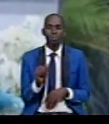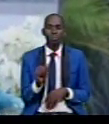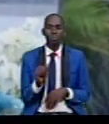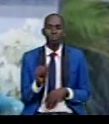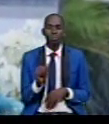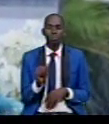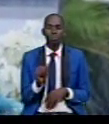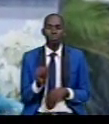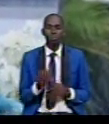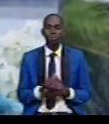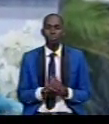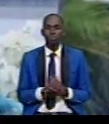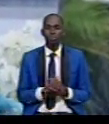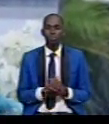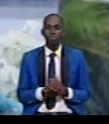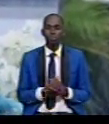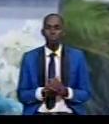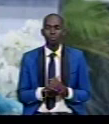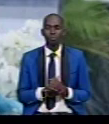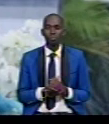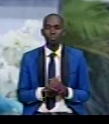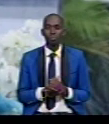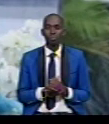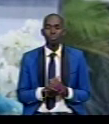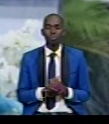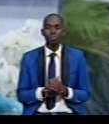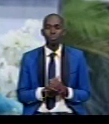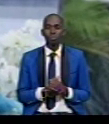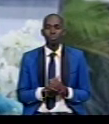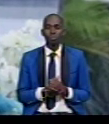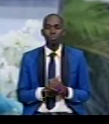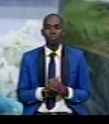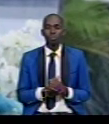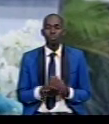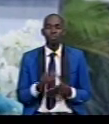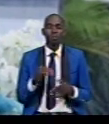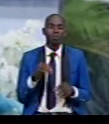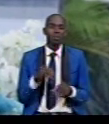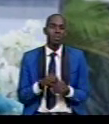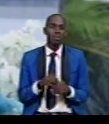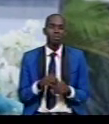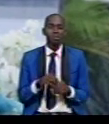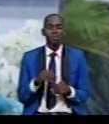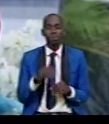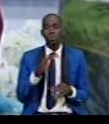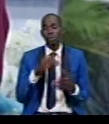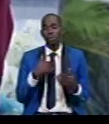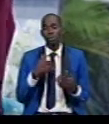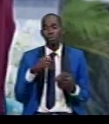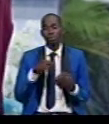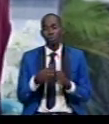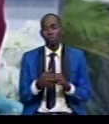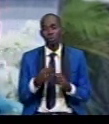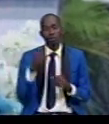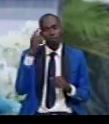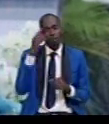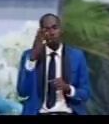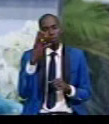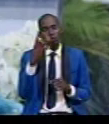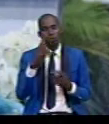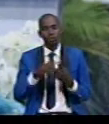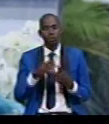bleeding, and when it comes, it lasts for 6 months. And it caused a lot of